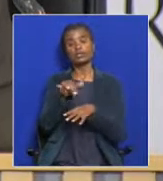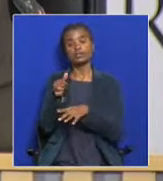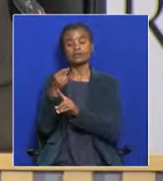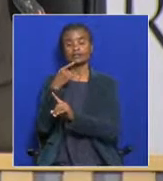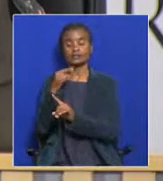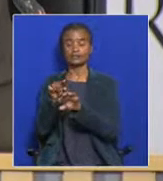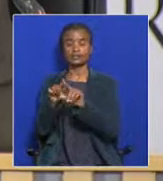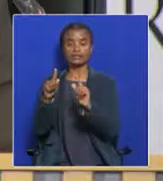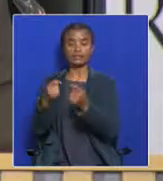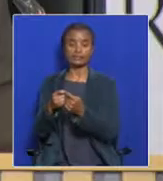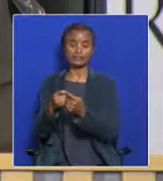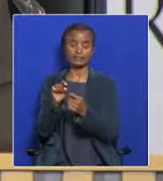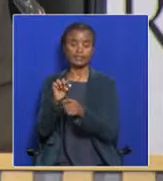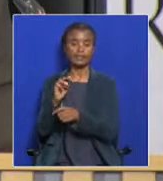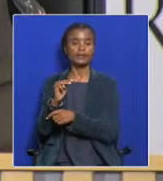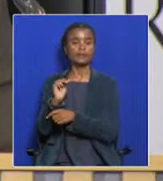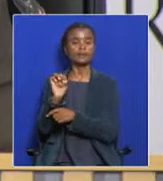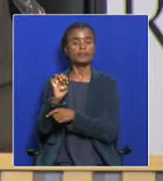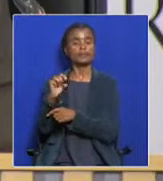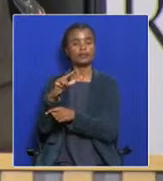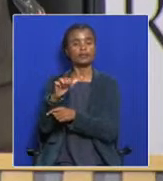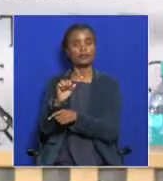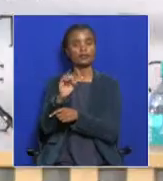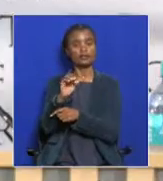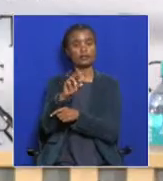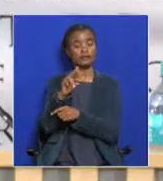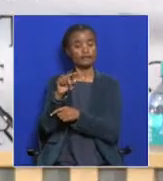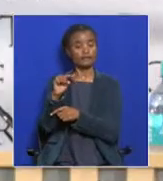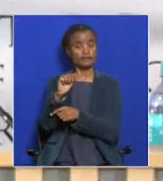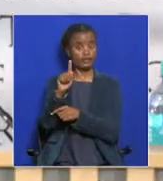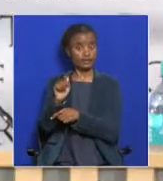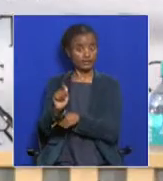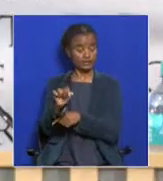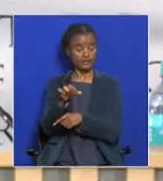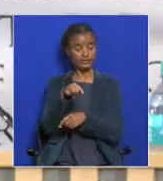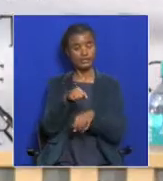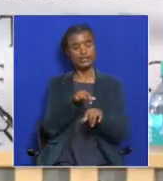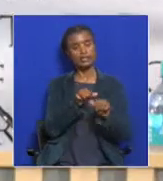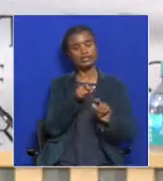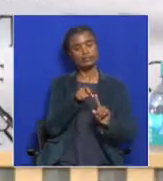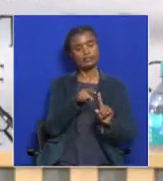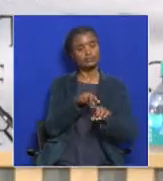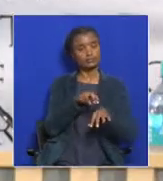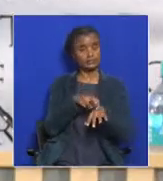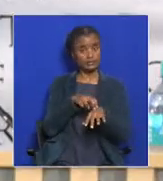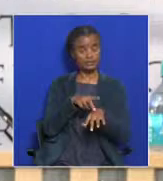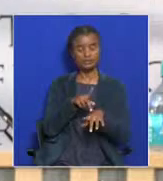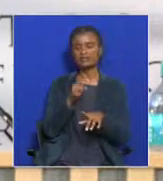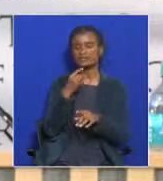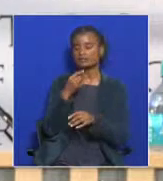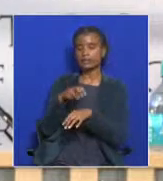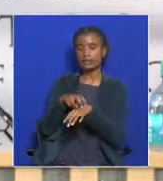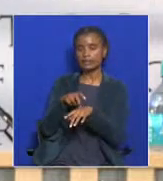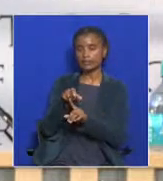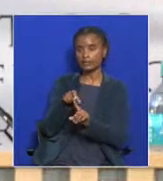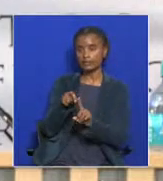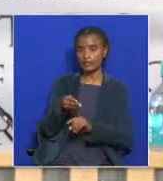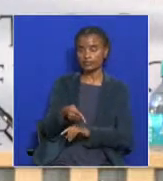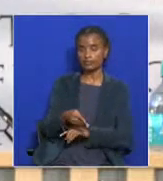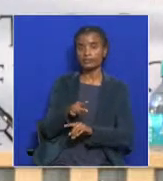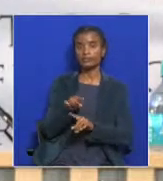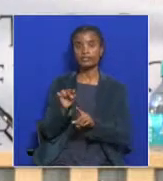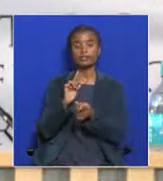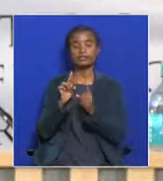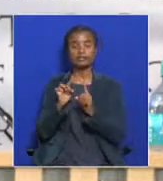don't get. I didn't need Yes. a statement from her. Yes. And gets back to the issue we discussed in the morning at 8:04. You say